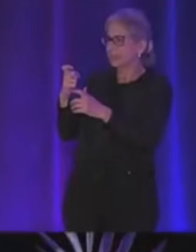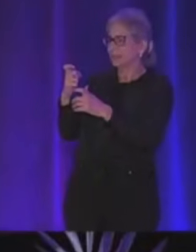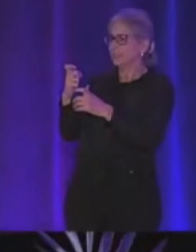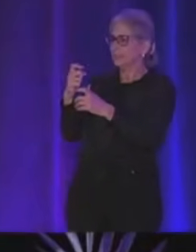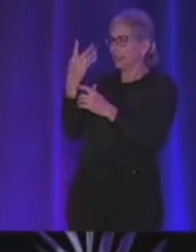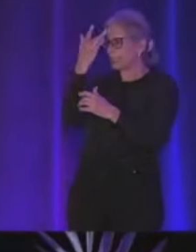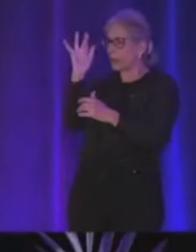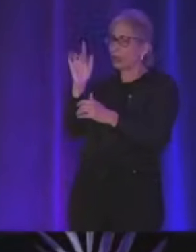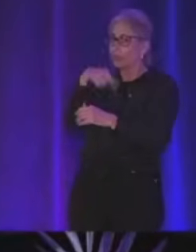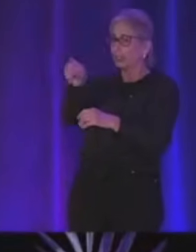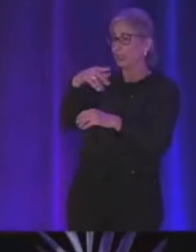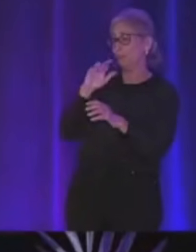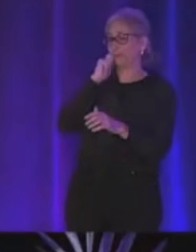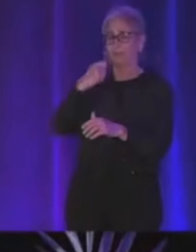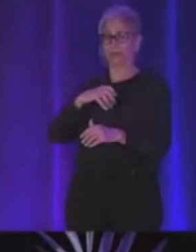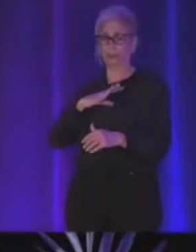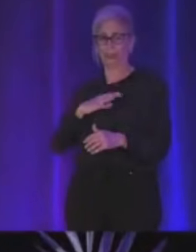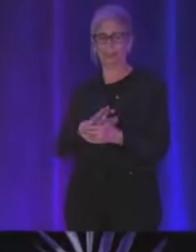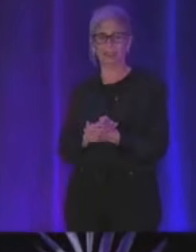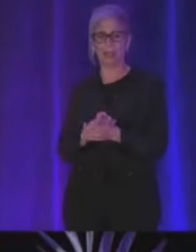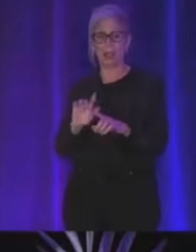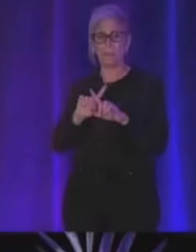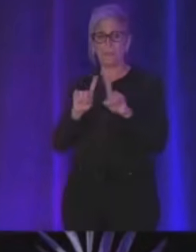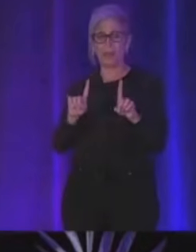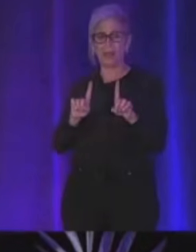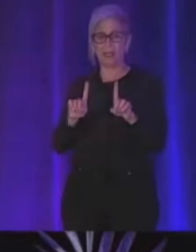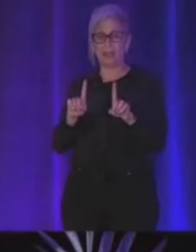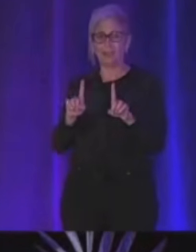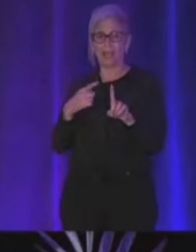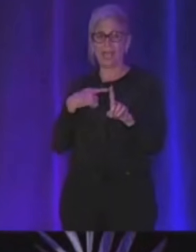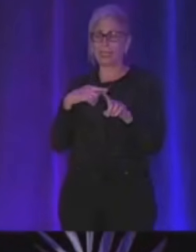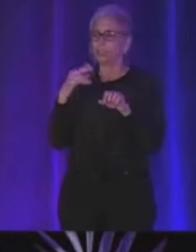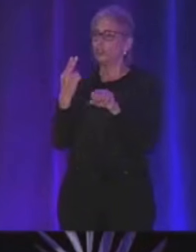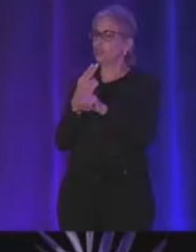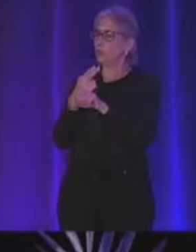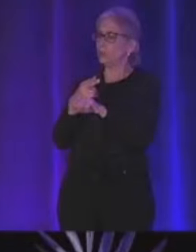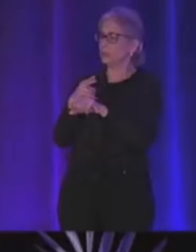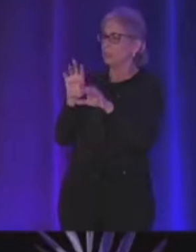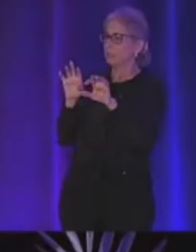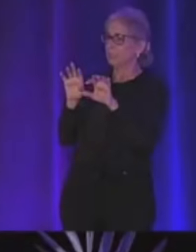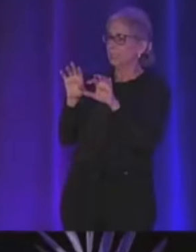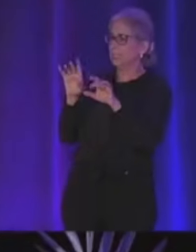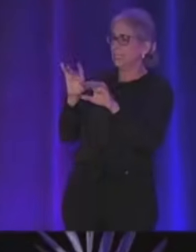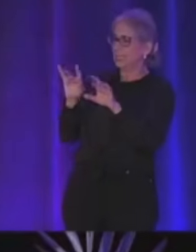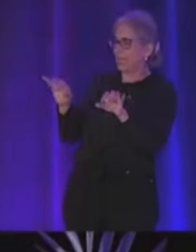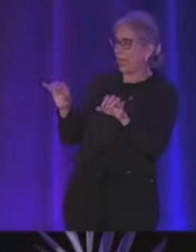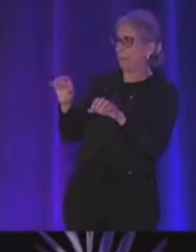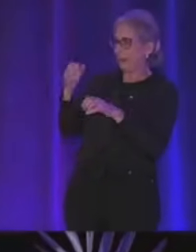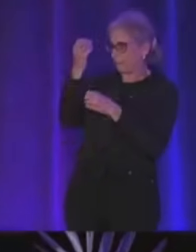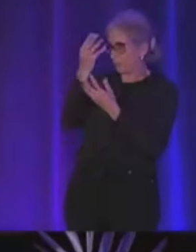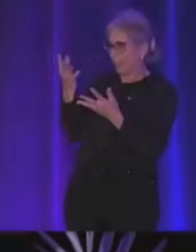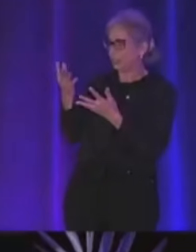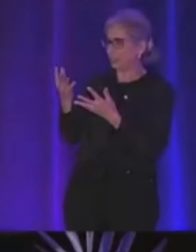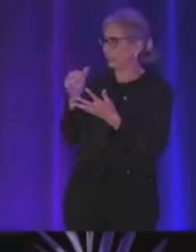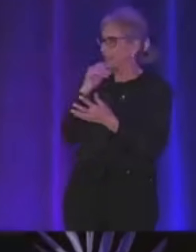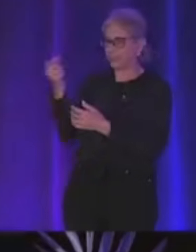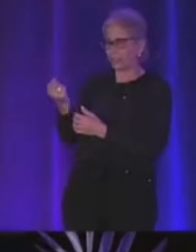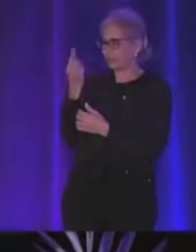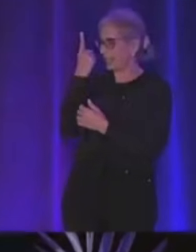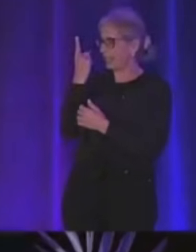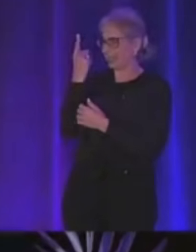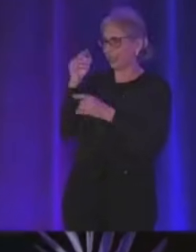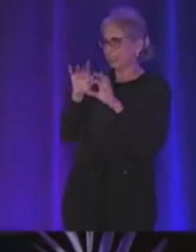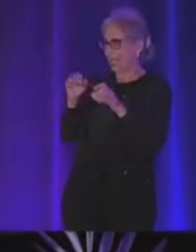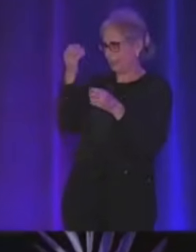good. But if only there was some way to use type information in our rules, because the linter doesn't understand type information. And